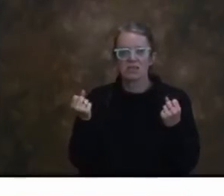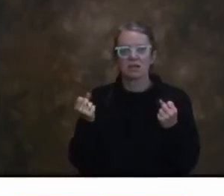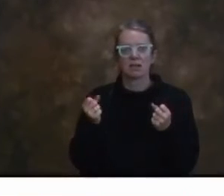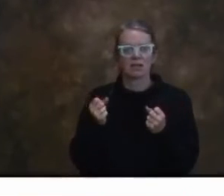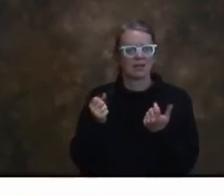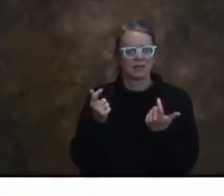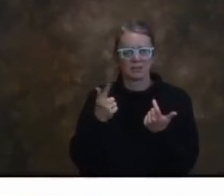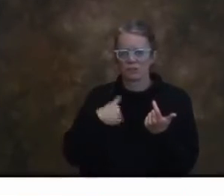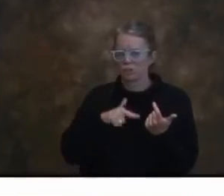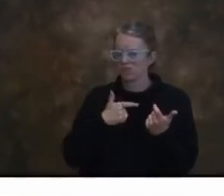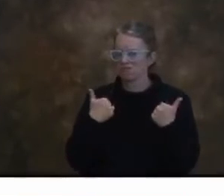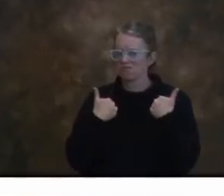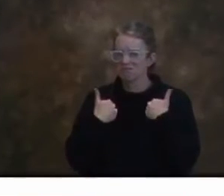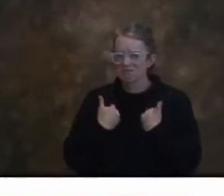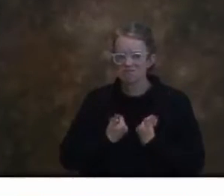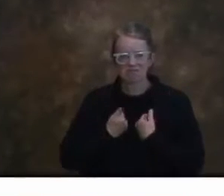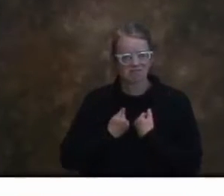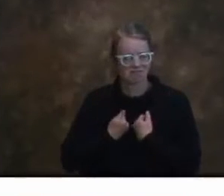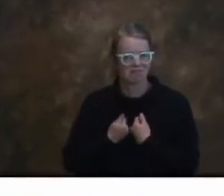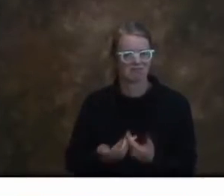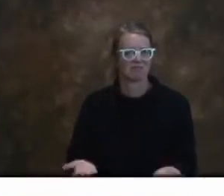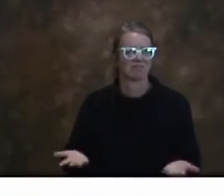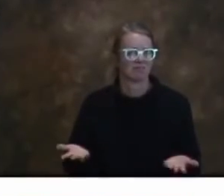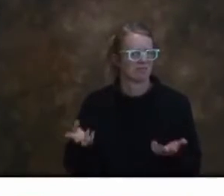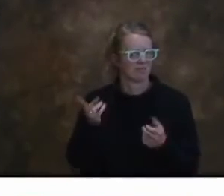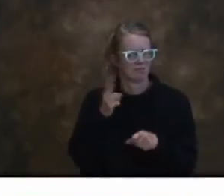certainly exhausted us. And I think,